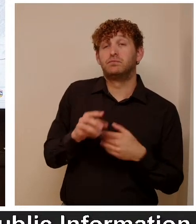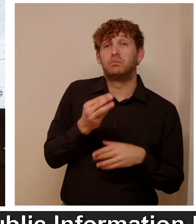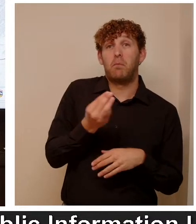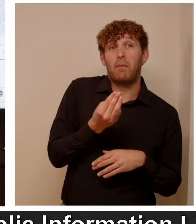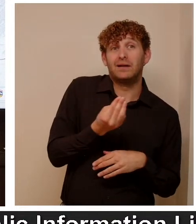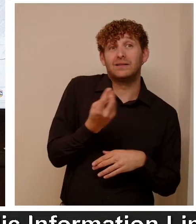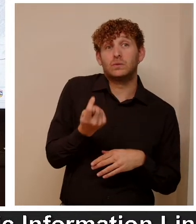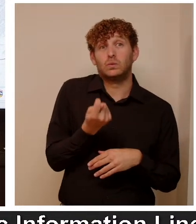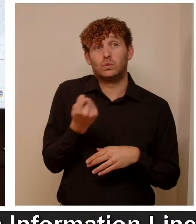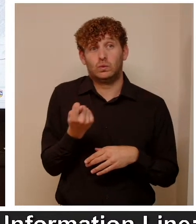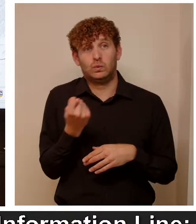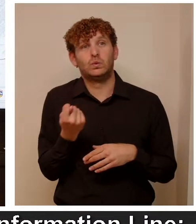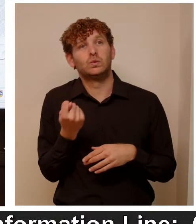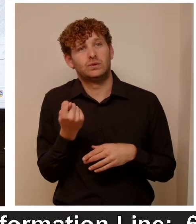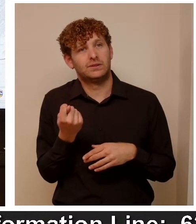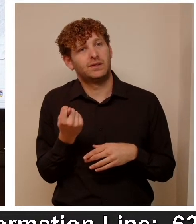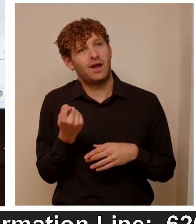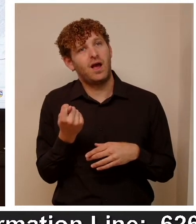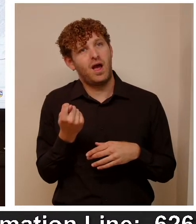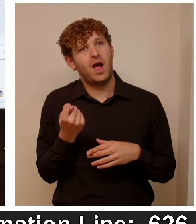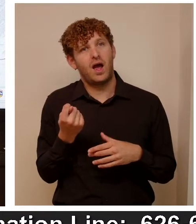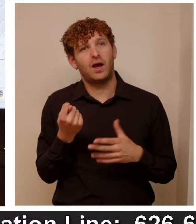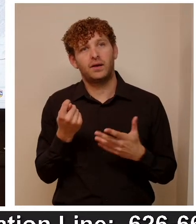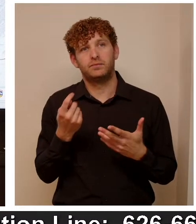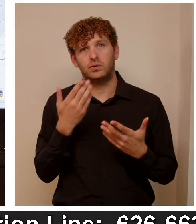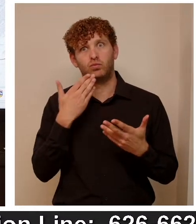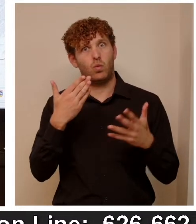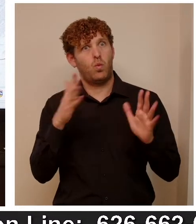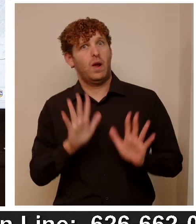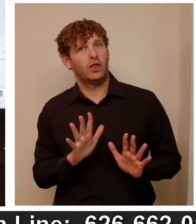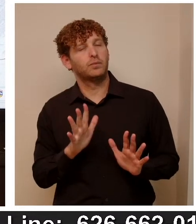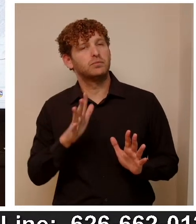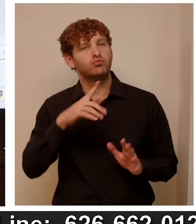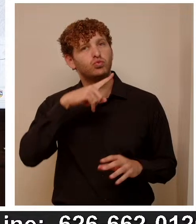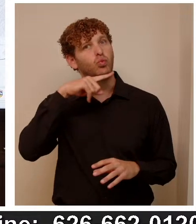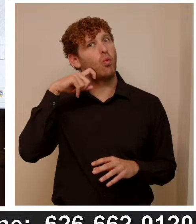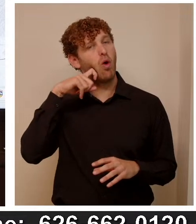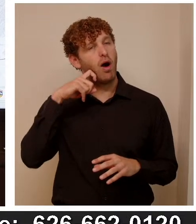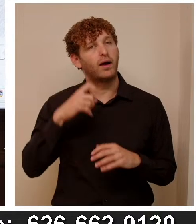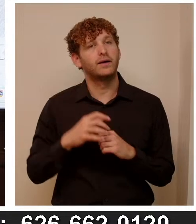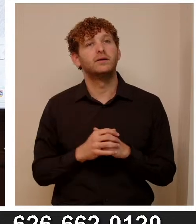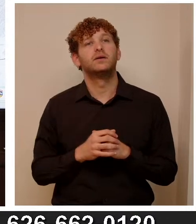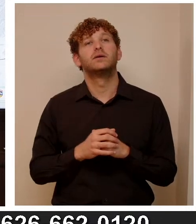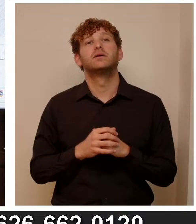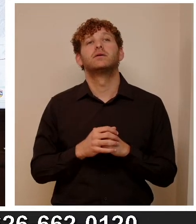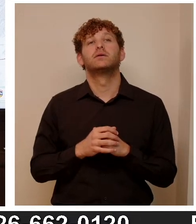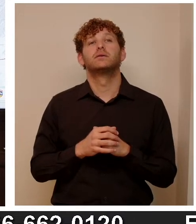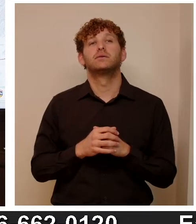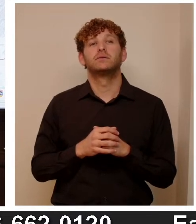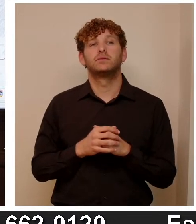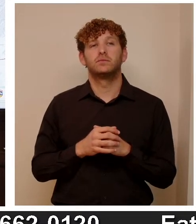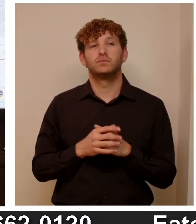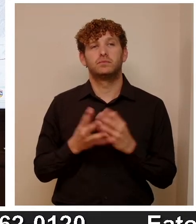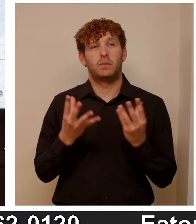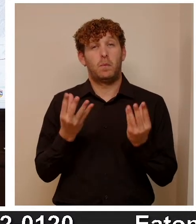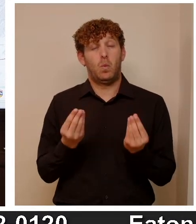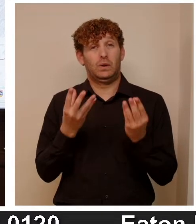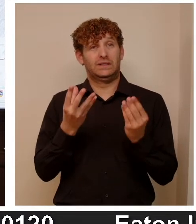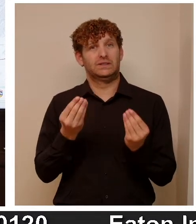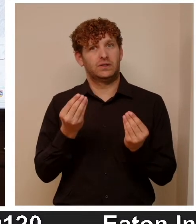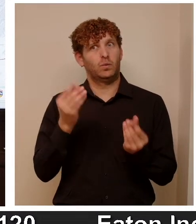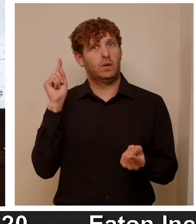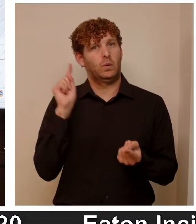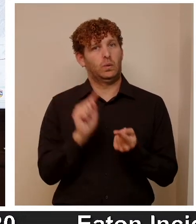that conditions are going to be very, very dry. We're looking at relative humidities dropping down below 10%, maybe even into the 6 to